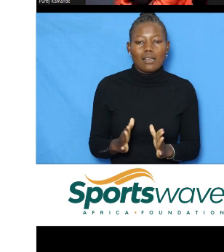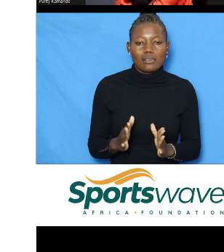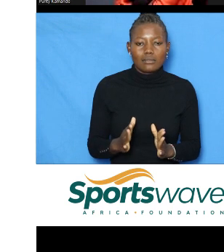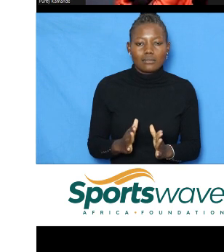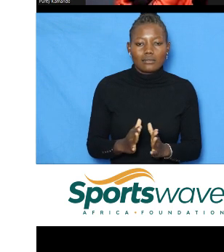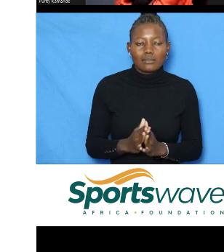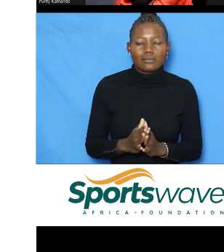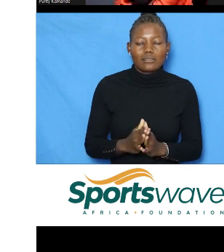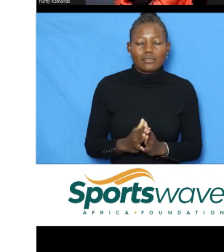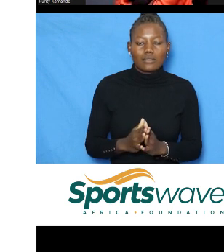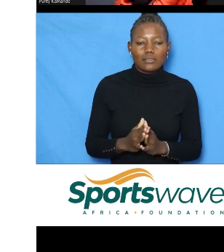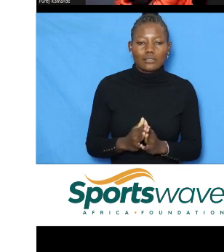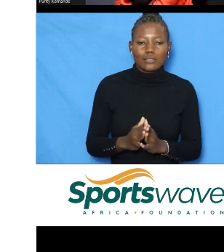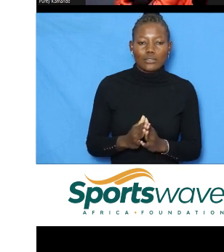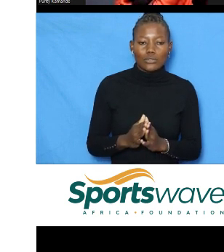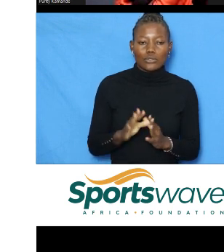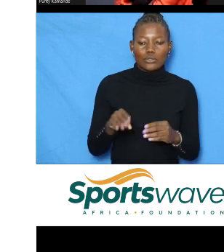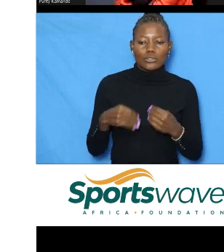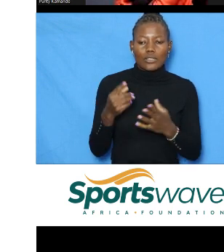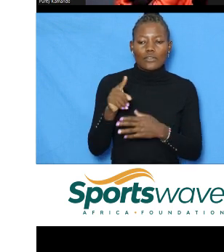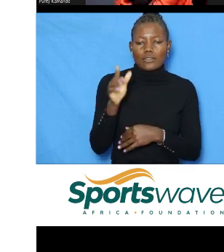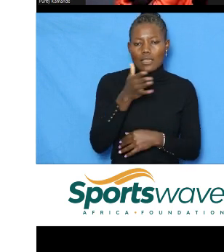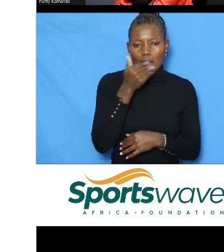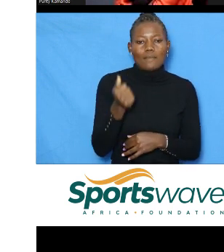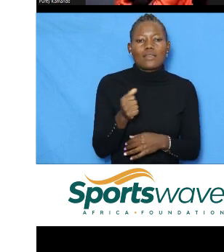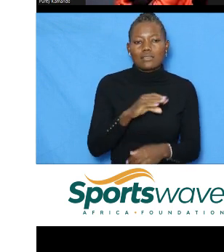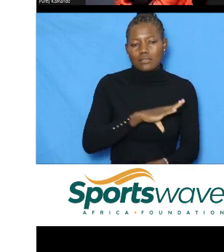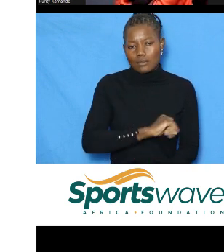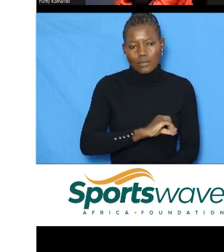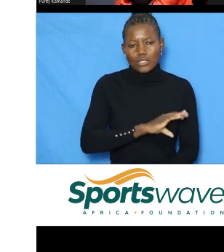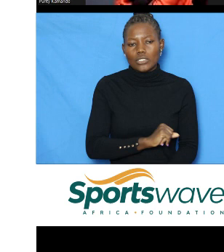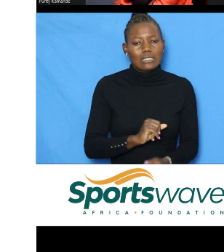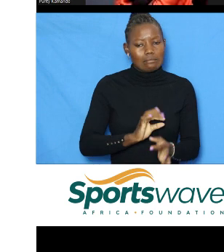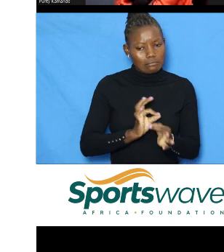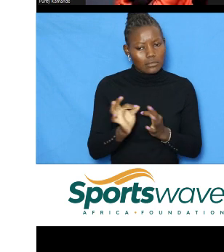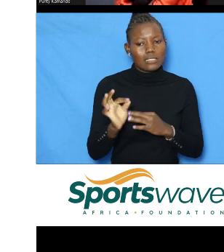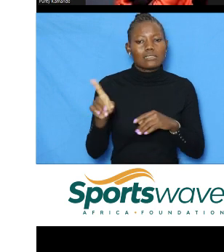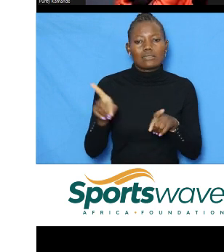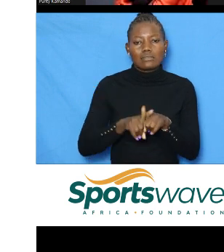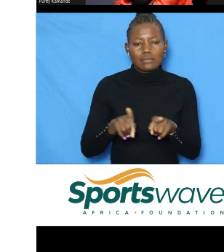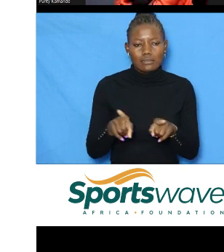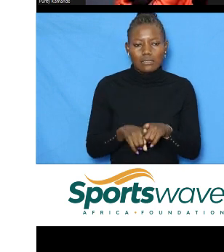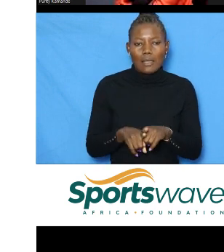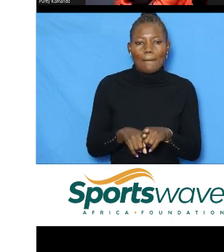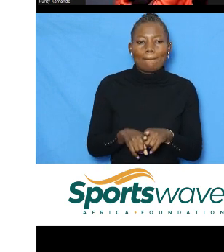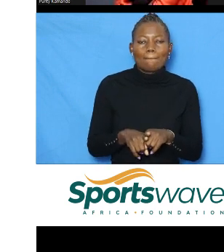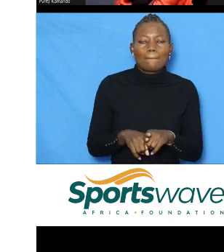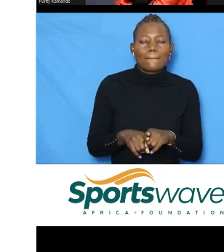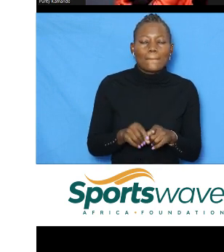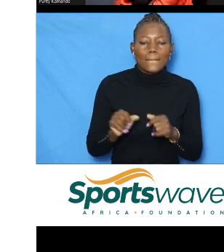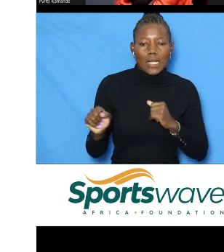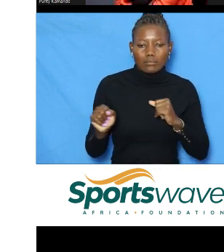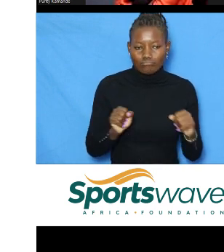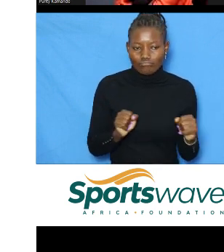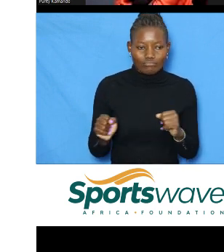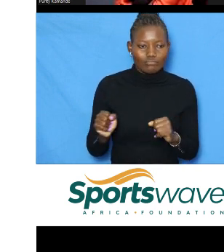their maximum potential in terms of endurance, in terms of speed, and in terms of recovery, especially of muscles.